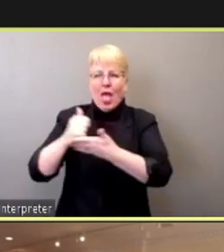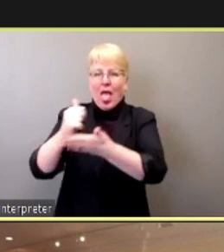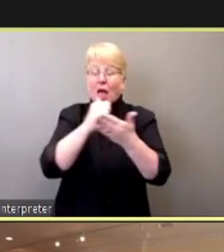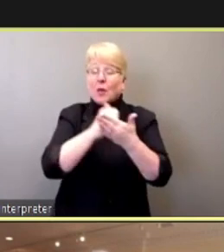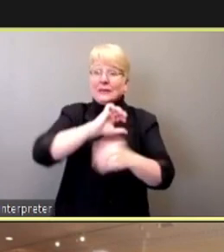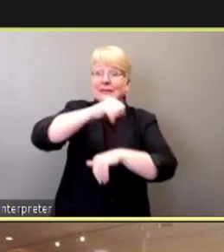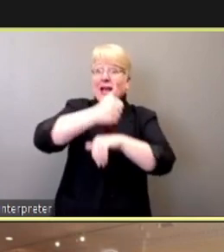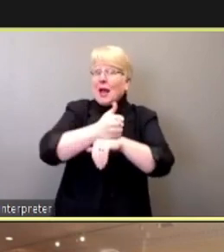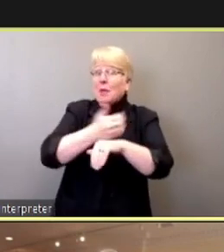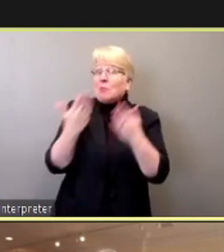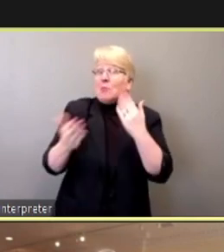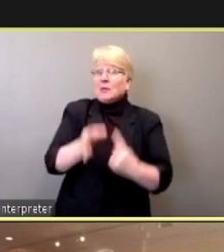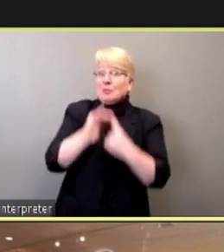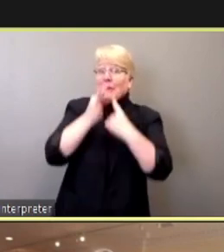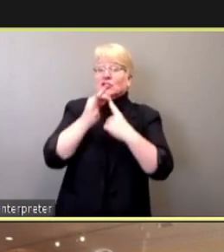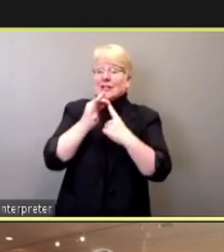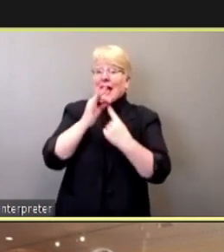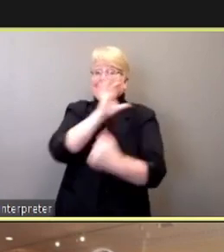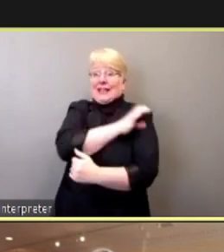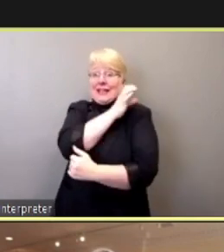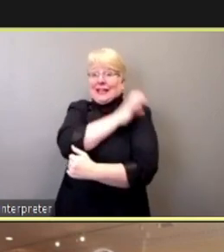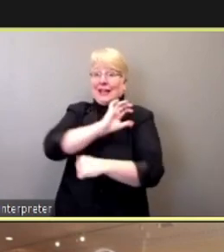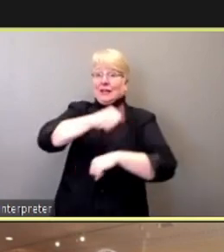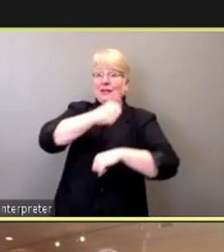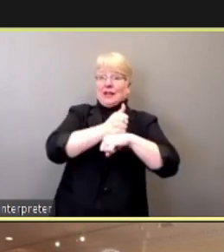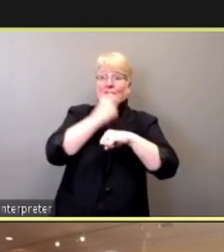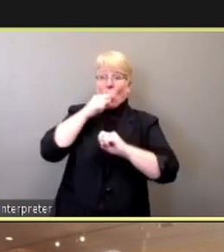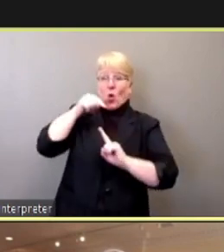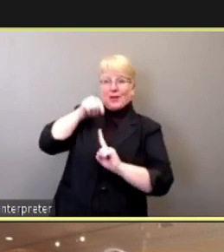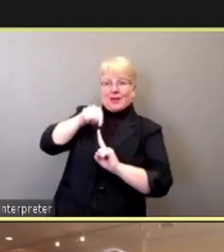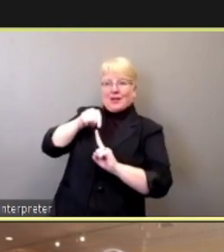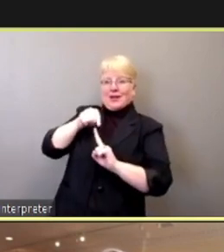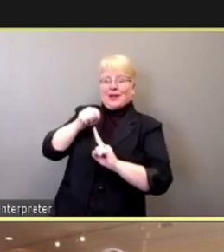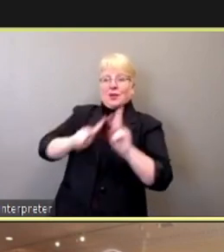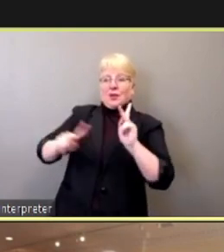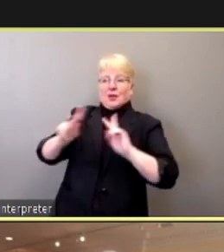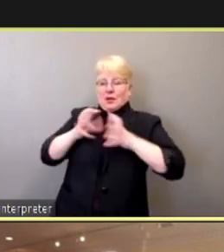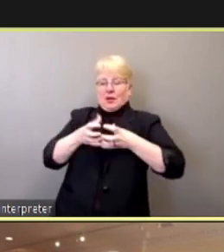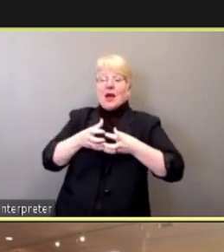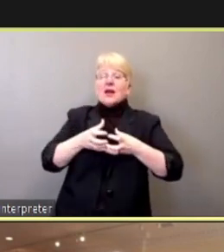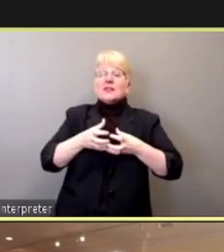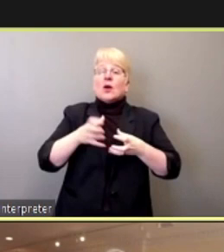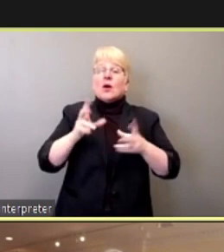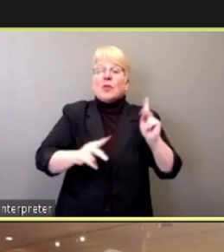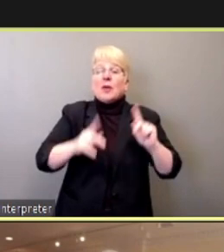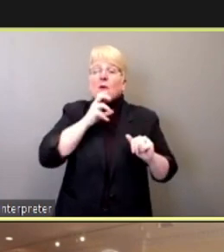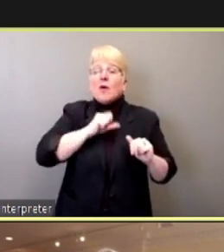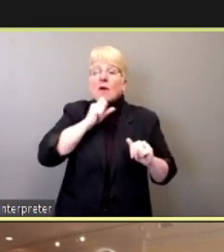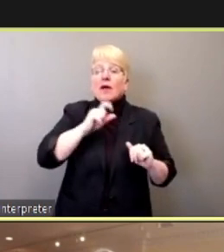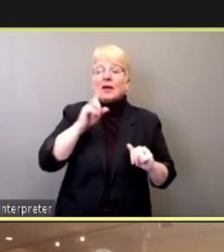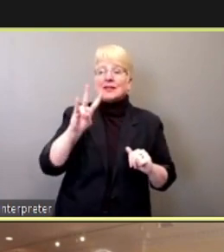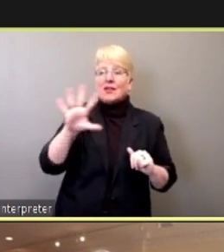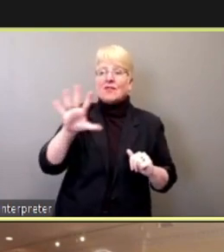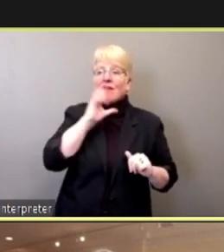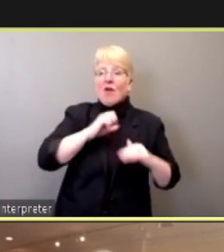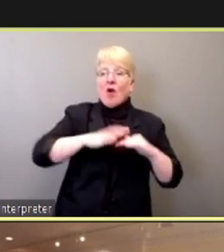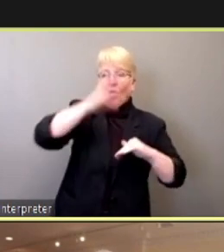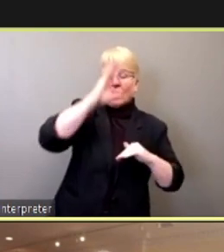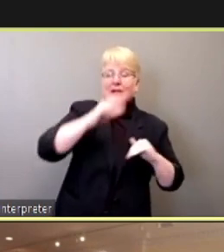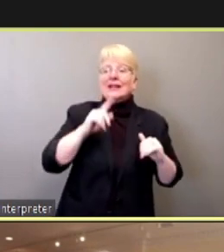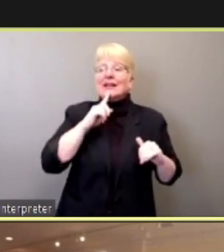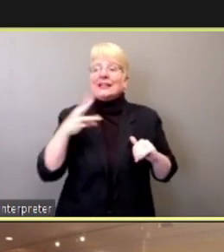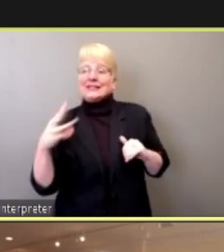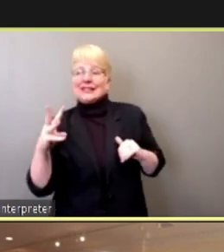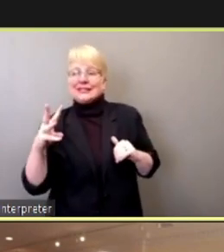clinics within our population distribution, right? 75 and older, 16 to 74 with serious